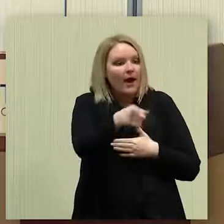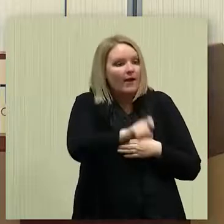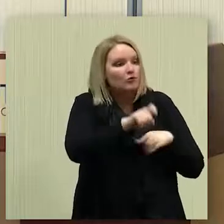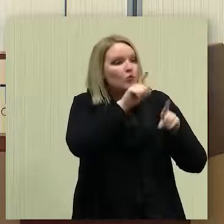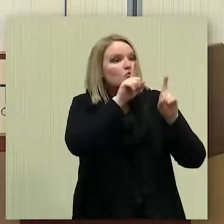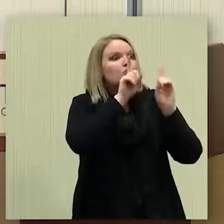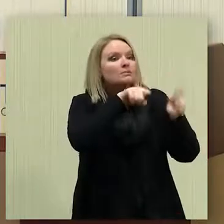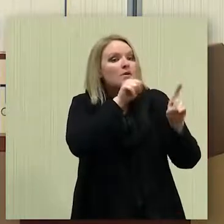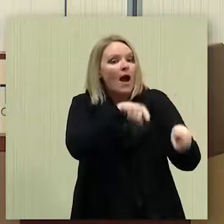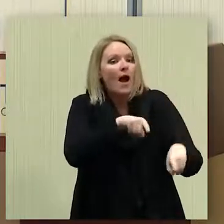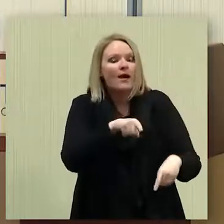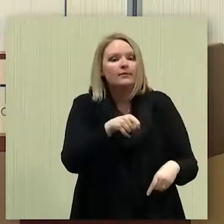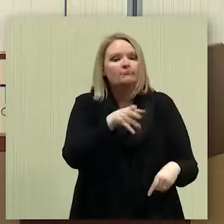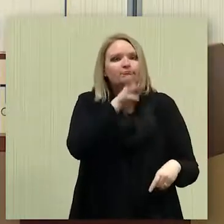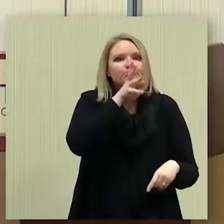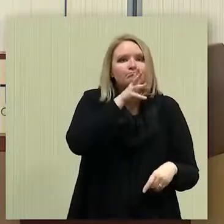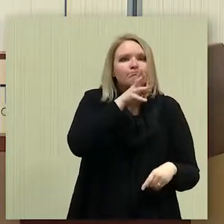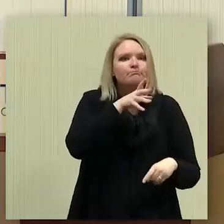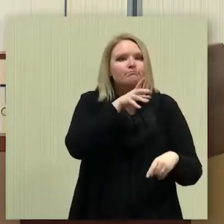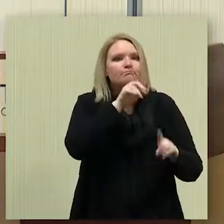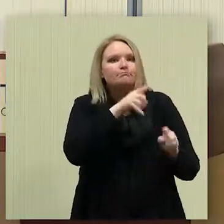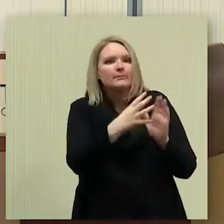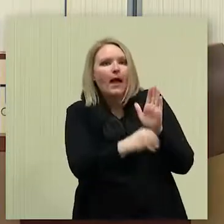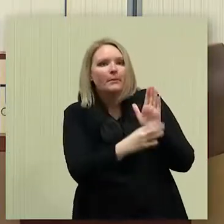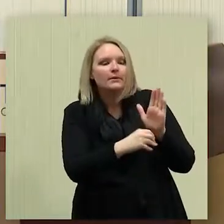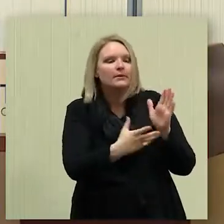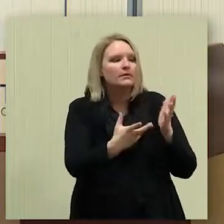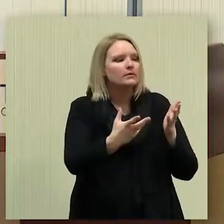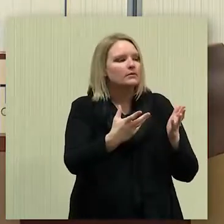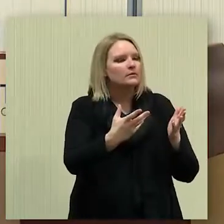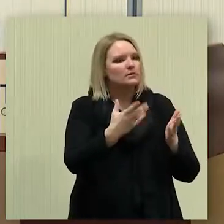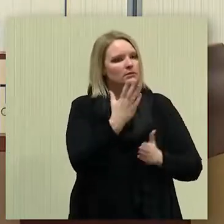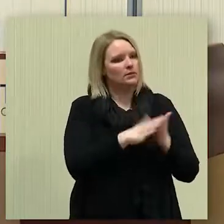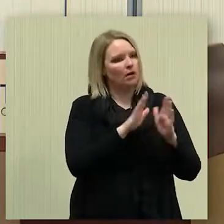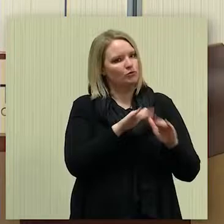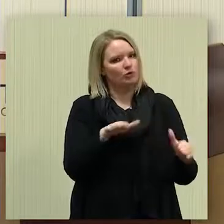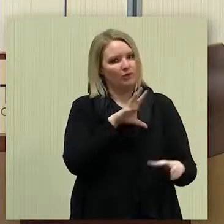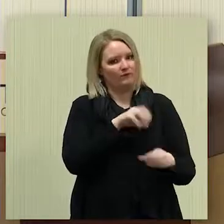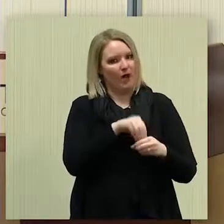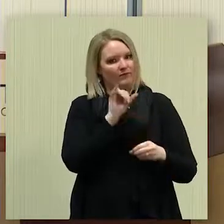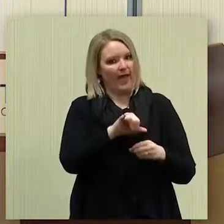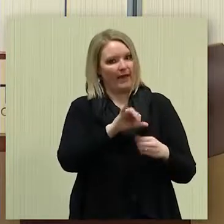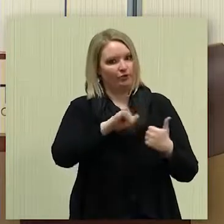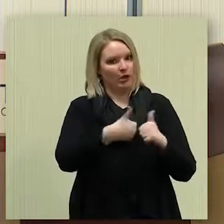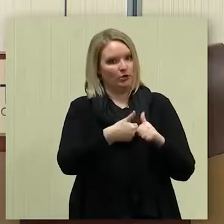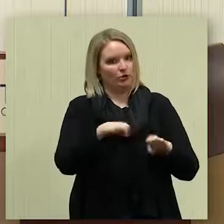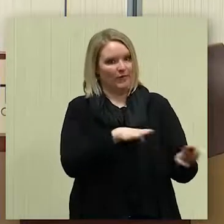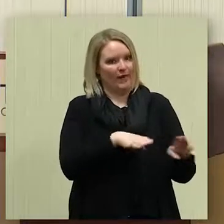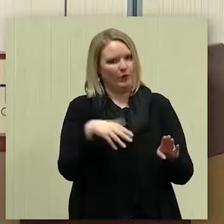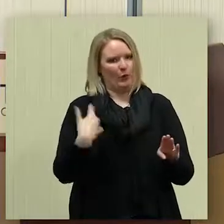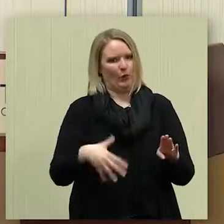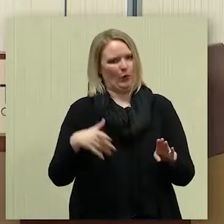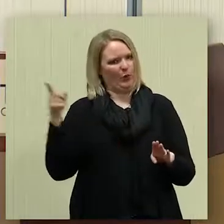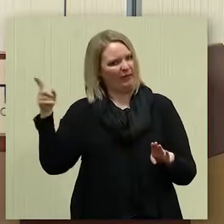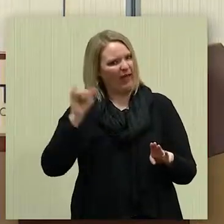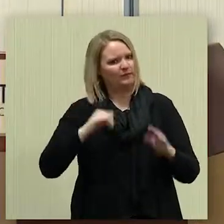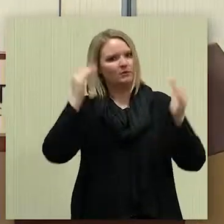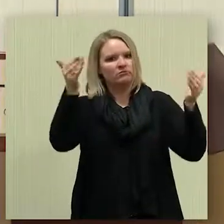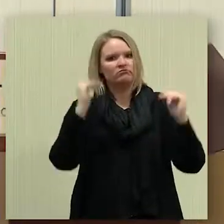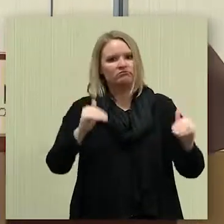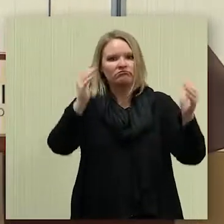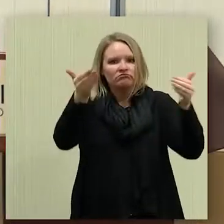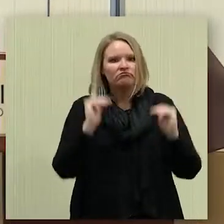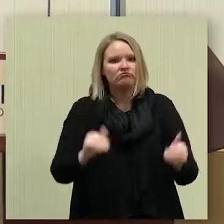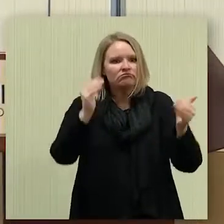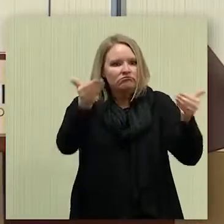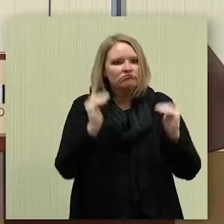respond, maybe choral responding or do some different activities. For some of our children who engage in challenging behaviors, that can be a lot.